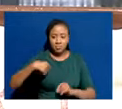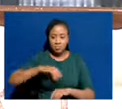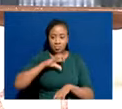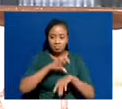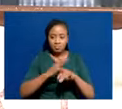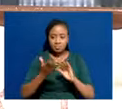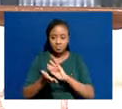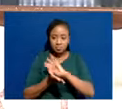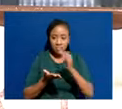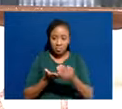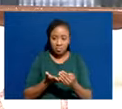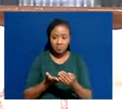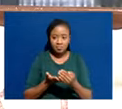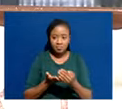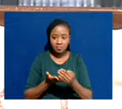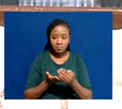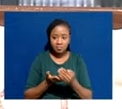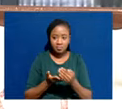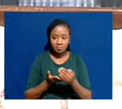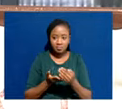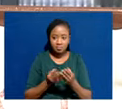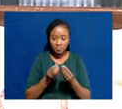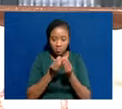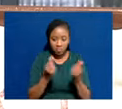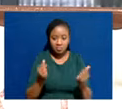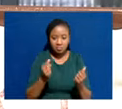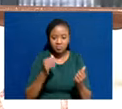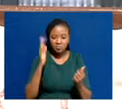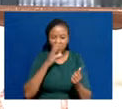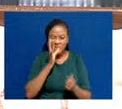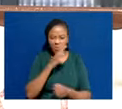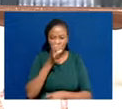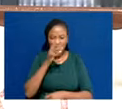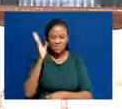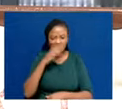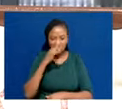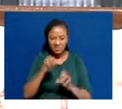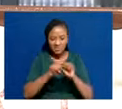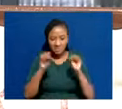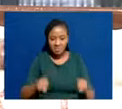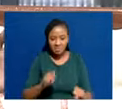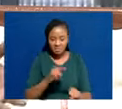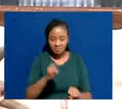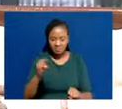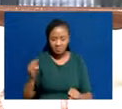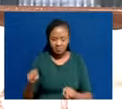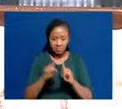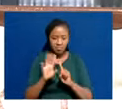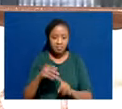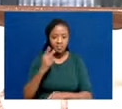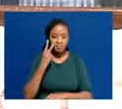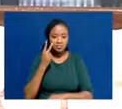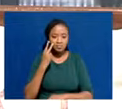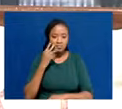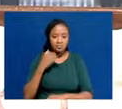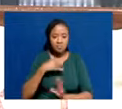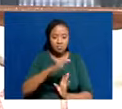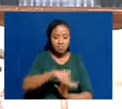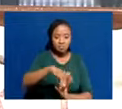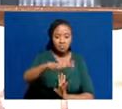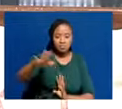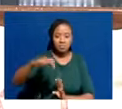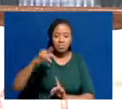thankfully, to sort out the sewer system in now these high-rise areas like Kilimani, just